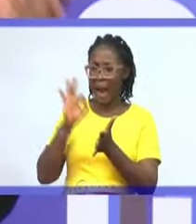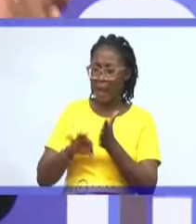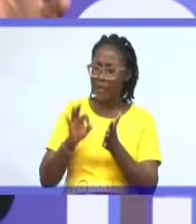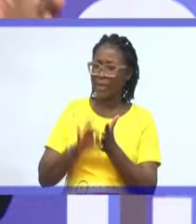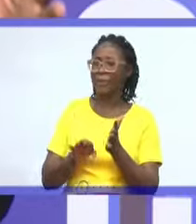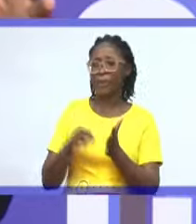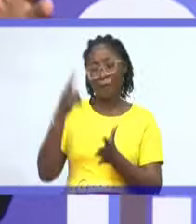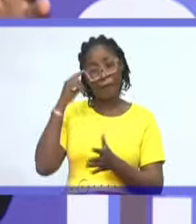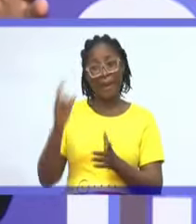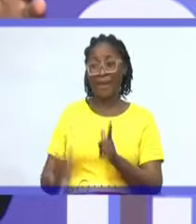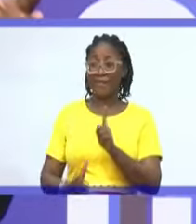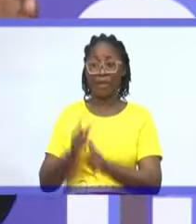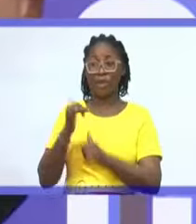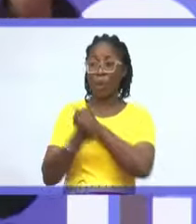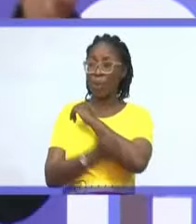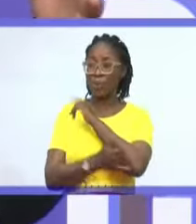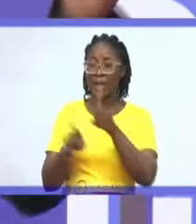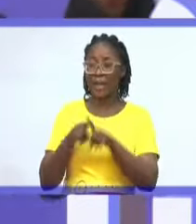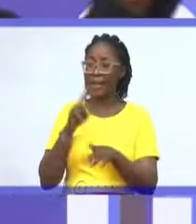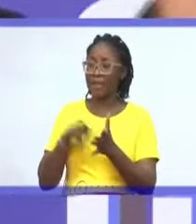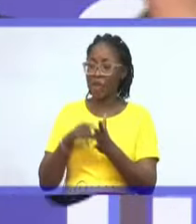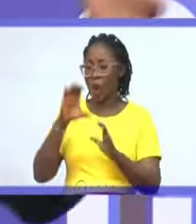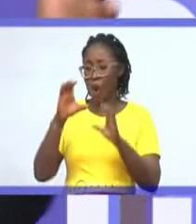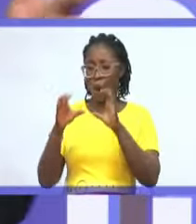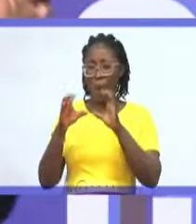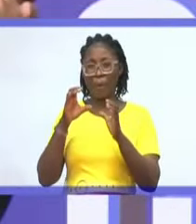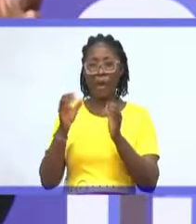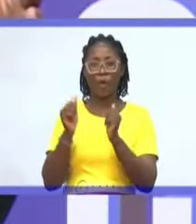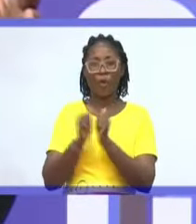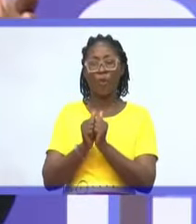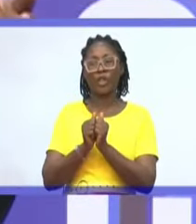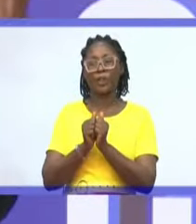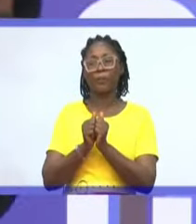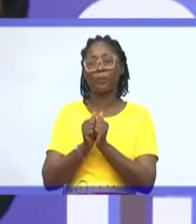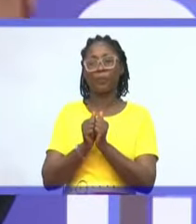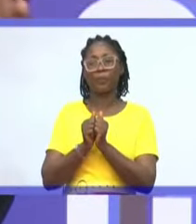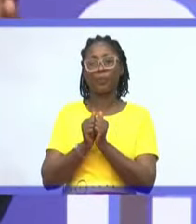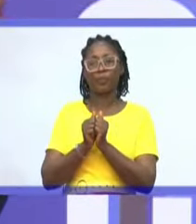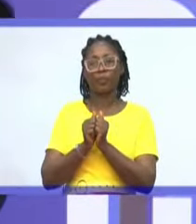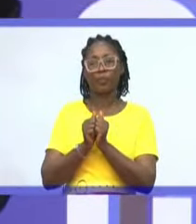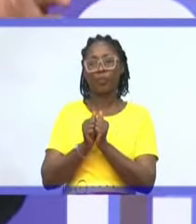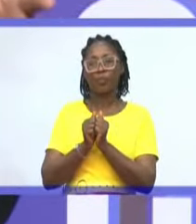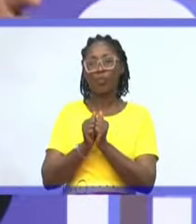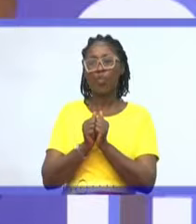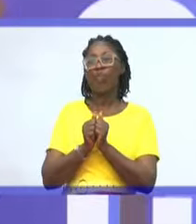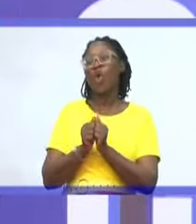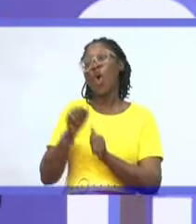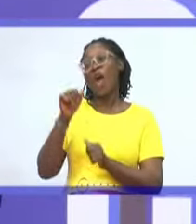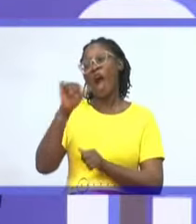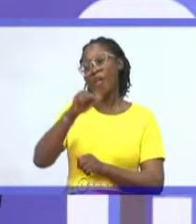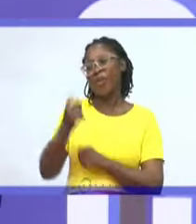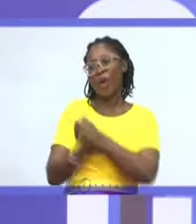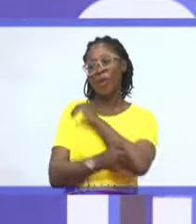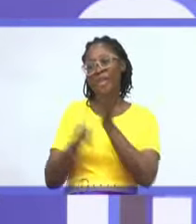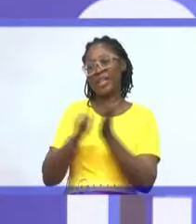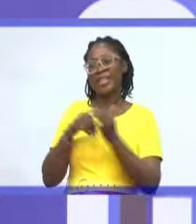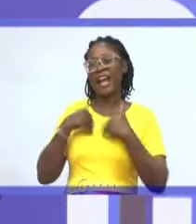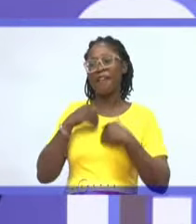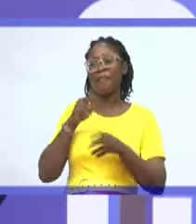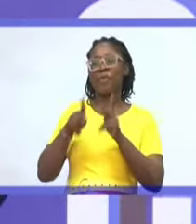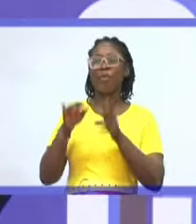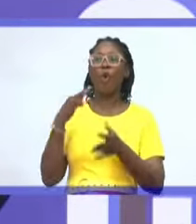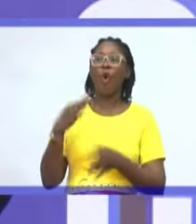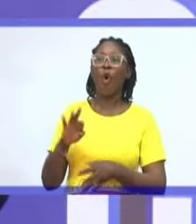for a huge country like this. Compare us with Vietnam, half of our population at 100 million, living